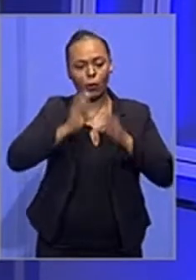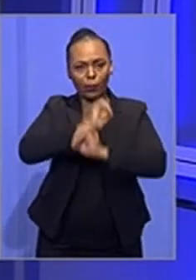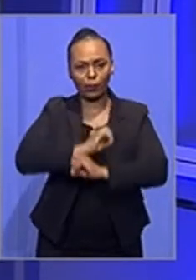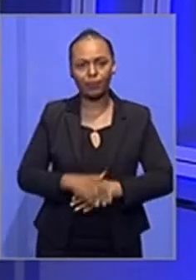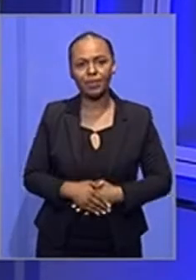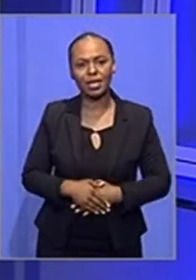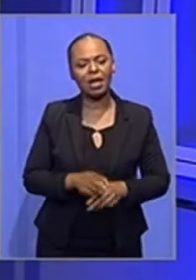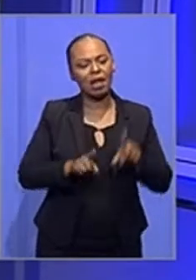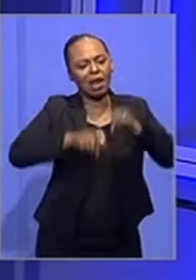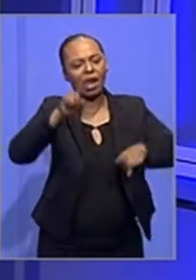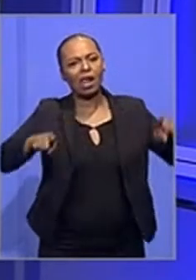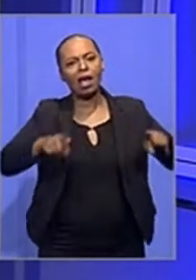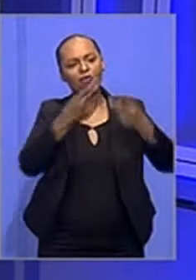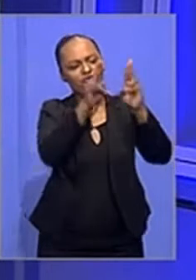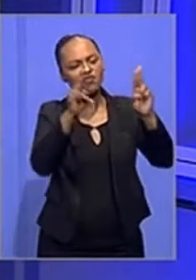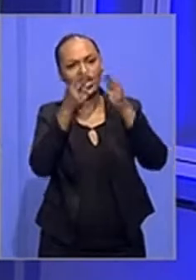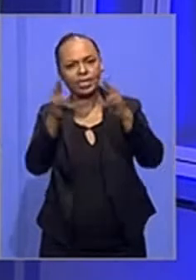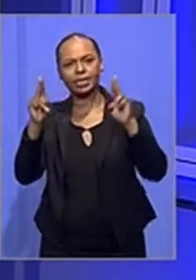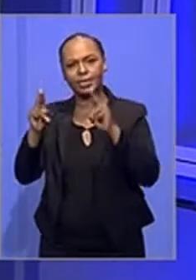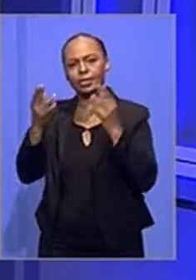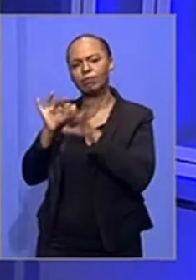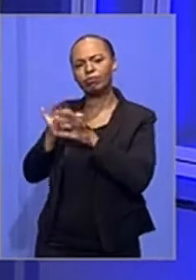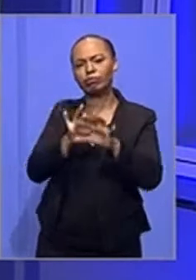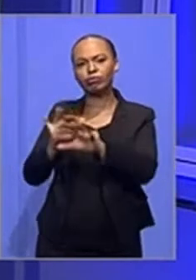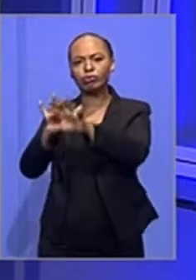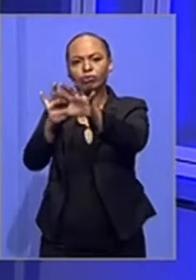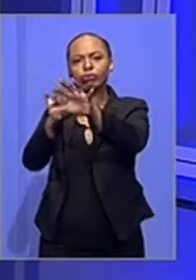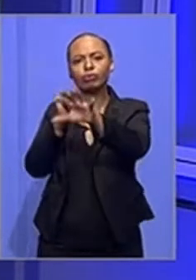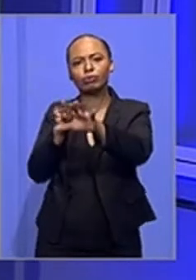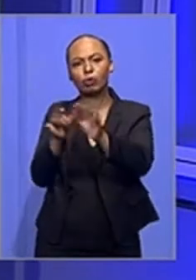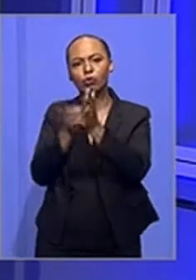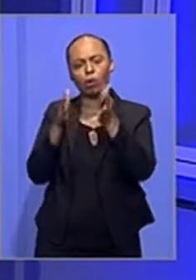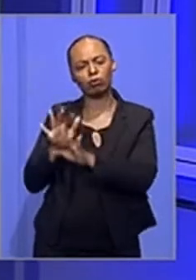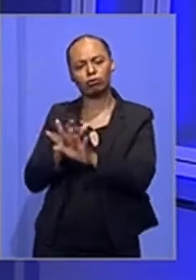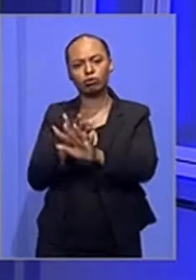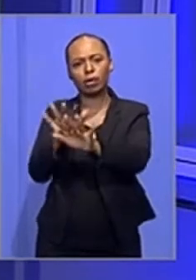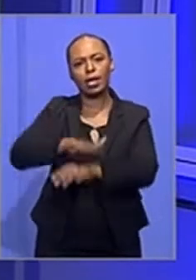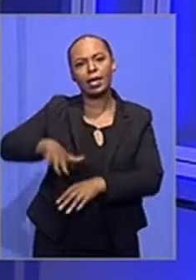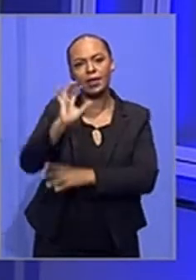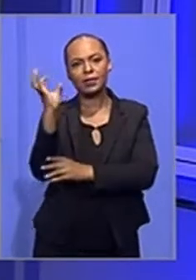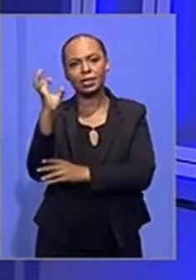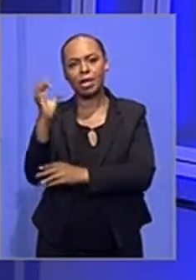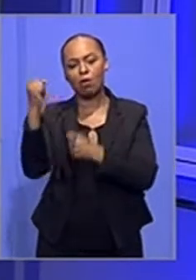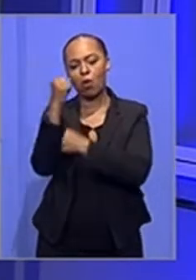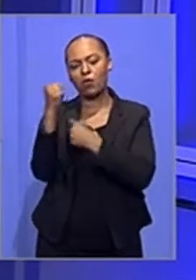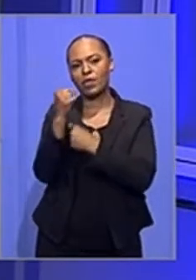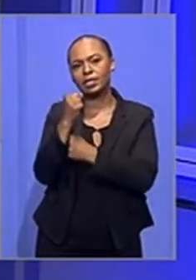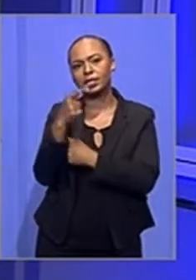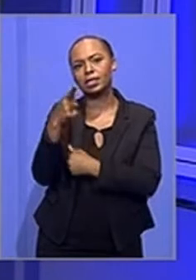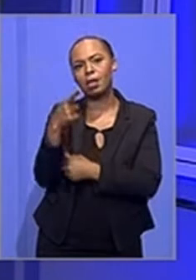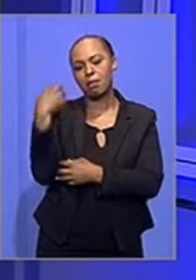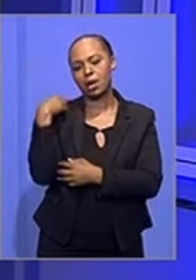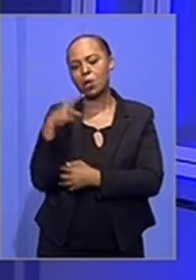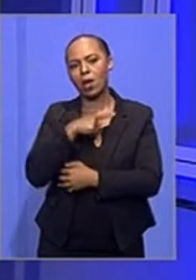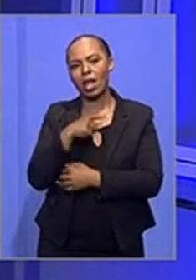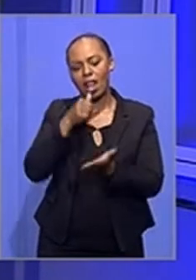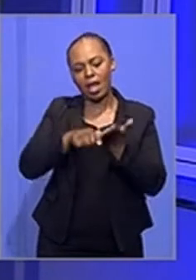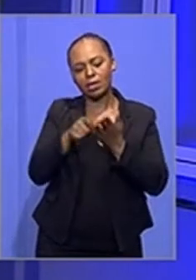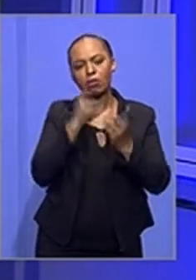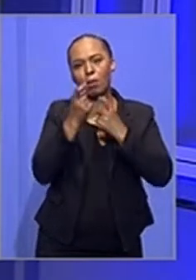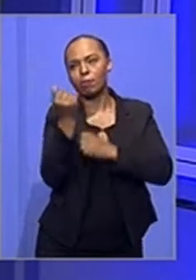ya bona ya go lefa dithuto tša bona. Dialoga di bolela gore mmušo ga o bane mosomo morago ga go fetsa ka dithuto